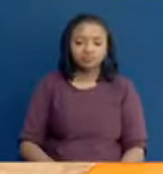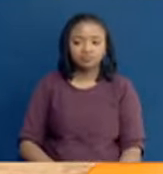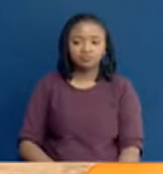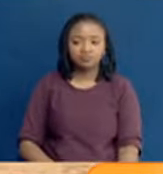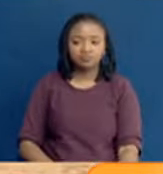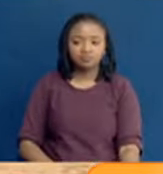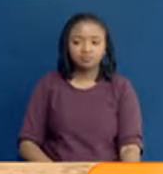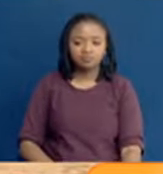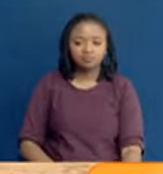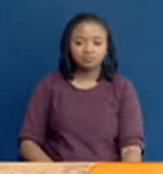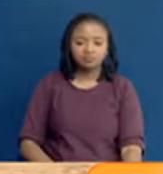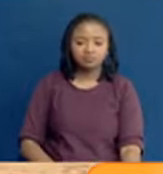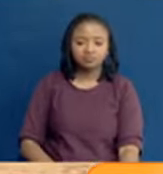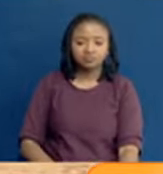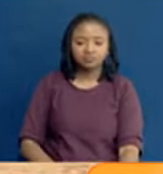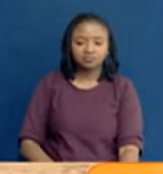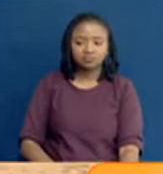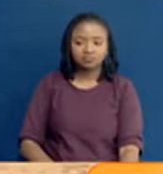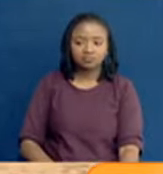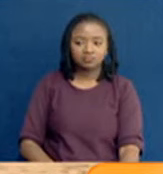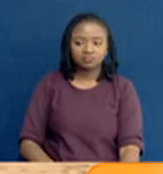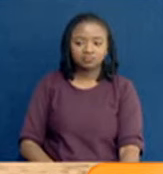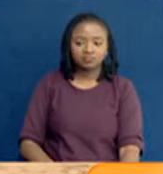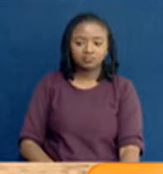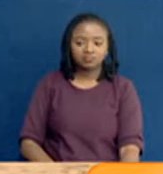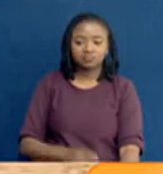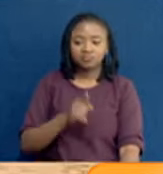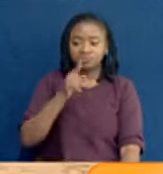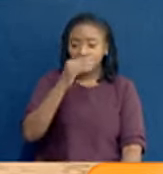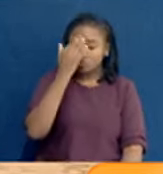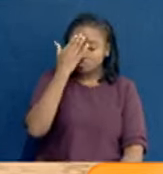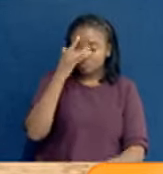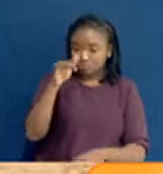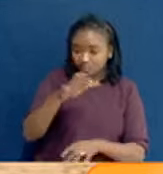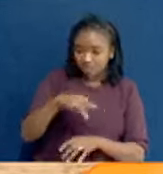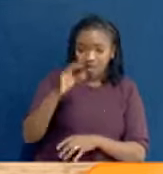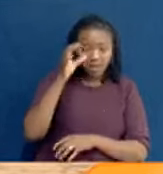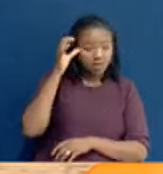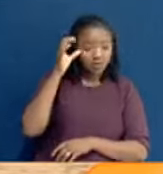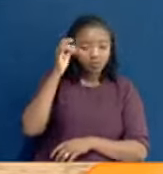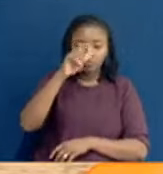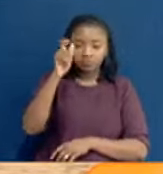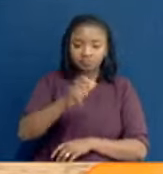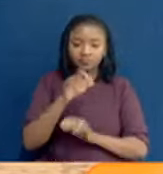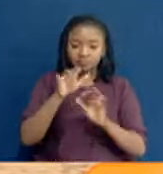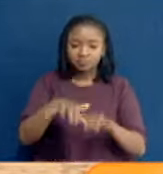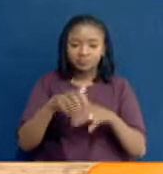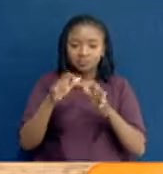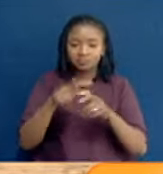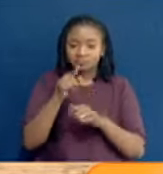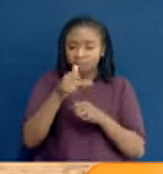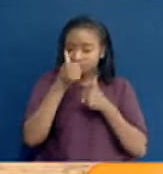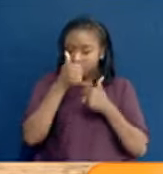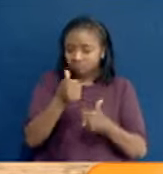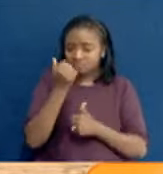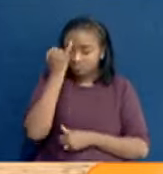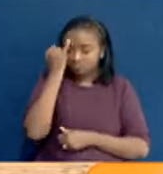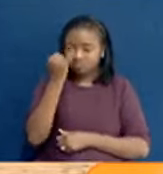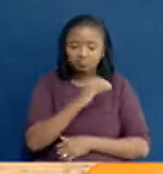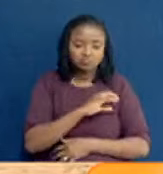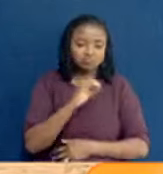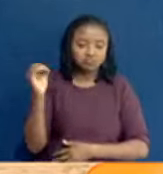well here in the coastal region. So that's why we have tried to embrace conservancies. And in fact, we